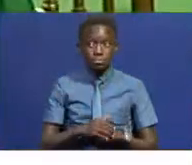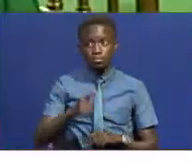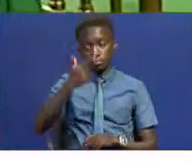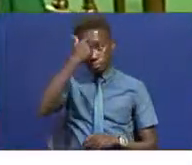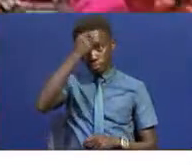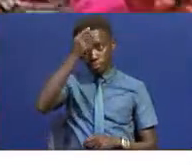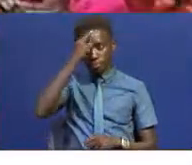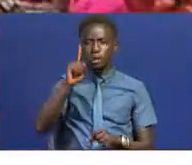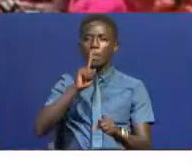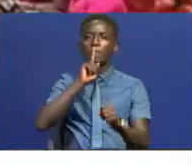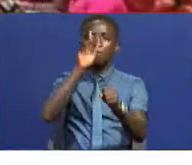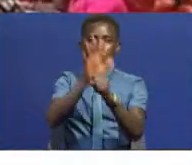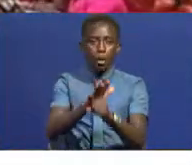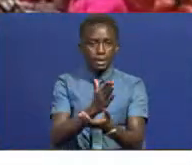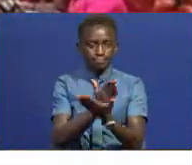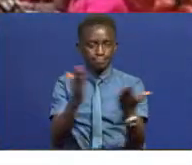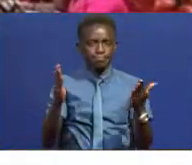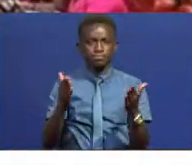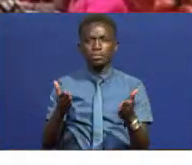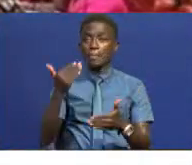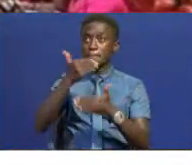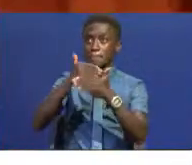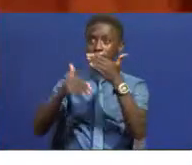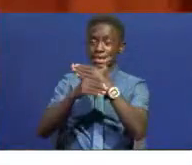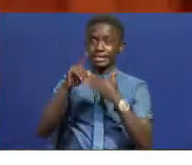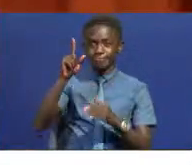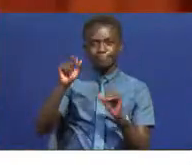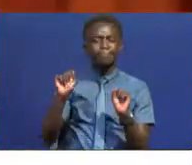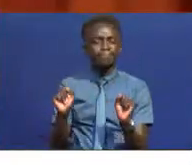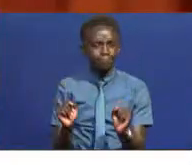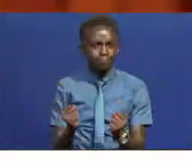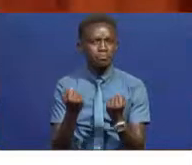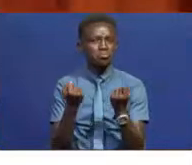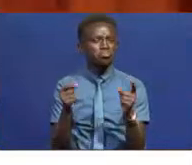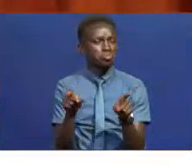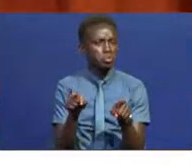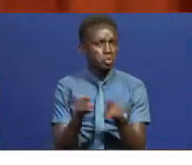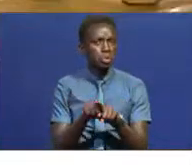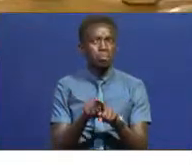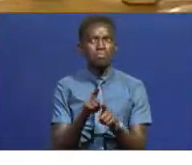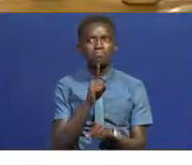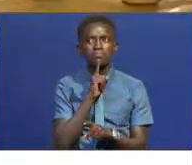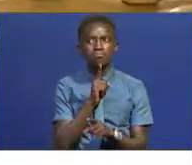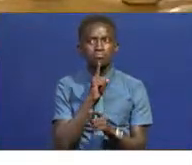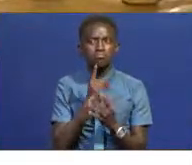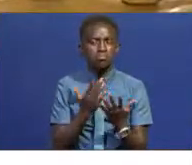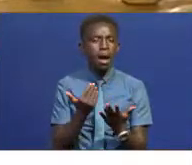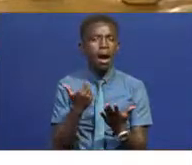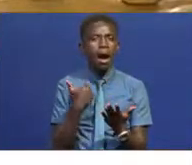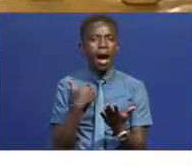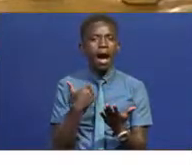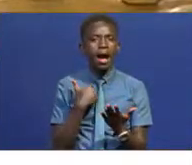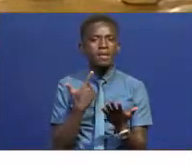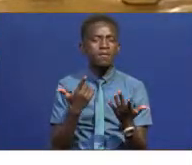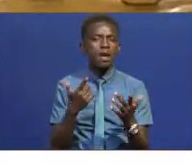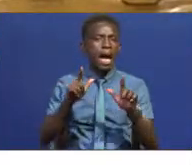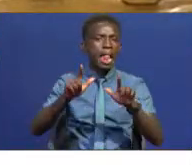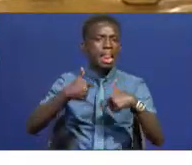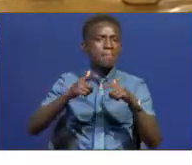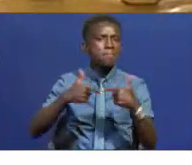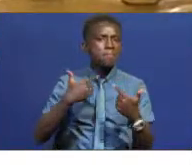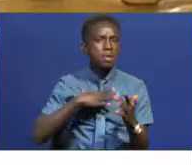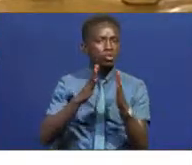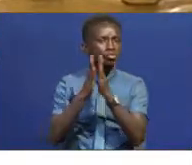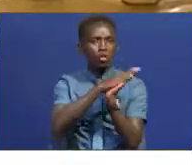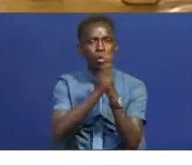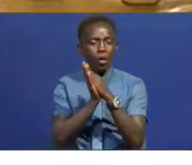safety of the building, cautioning legislators against unsubstantiated claims. The contractor of the building does not owe